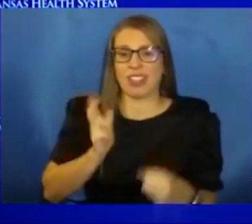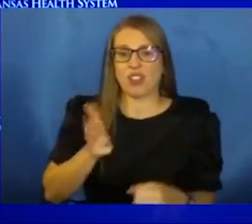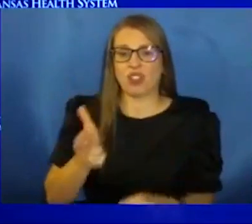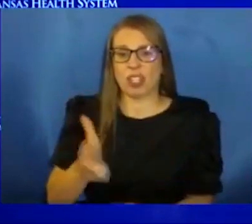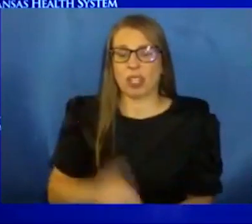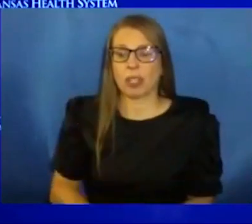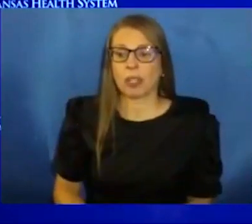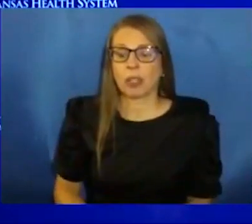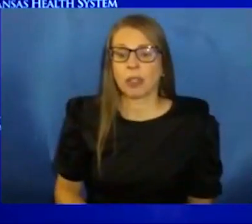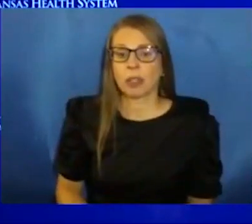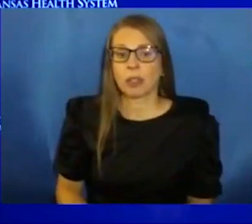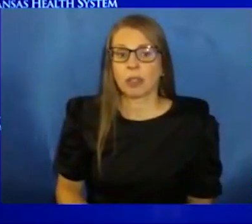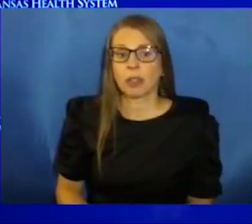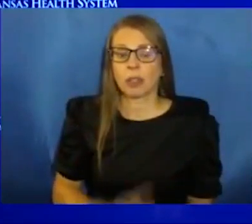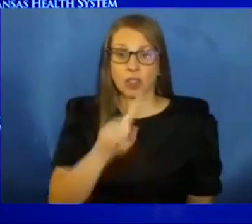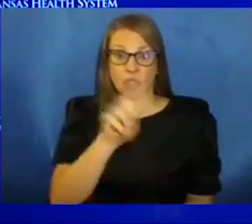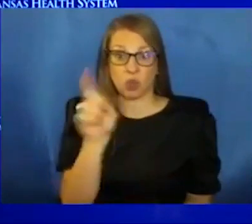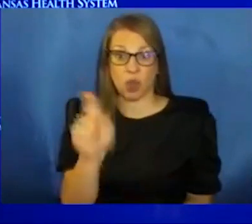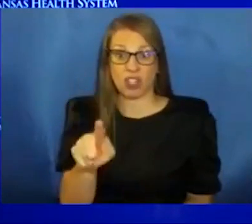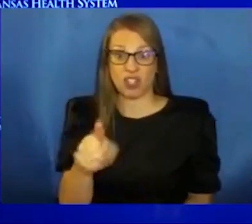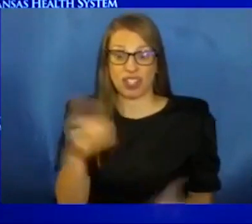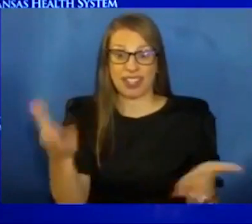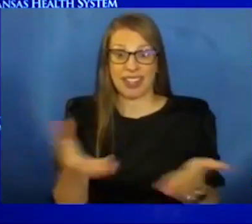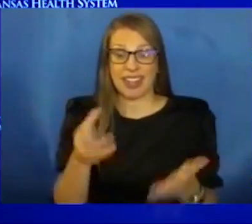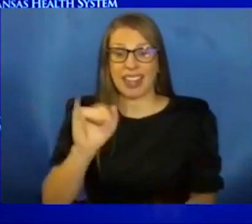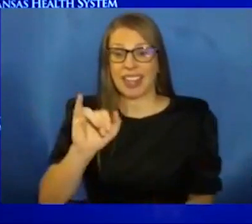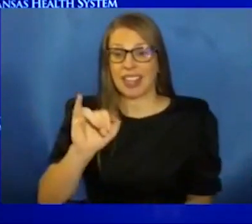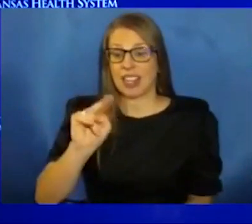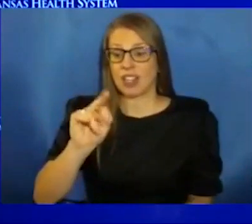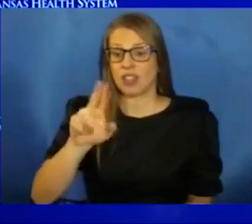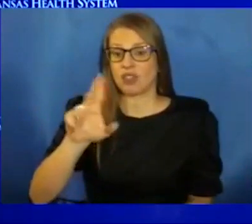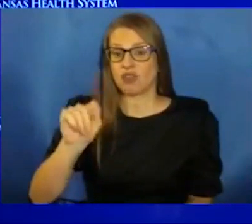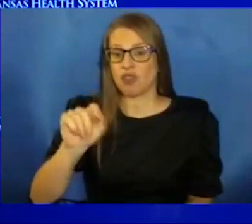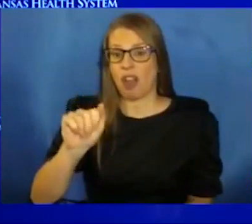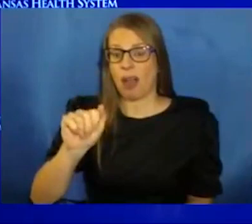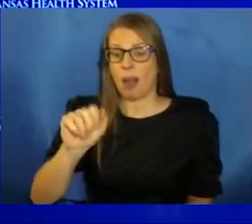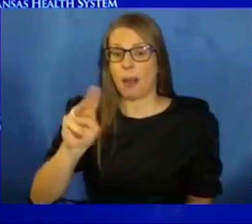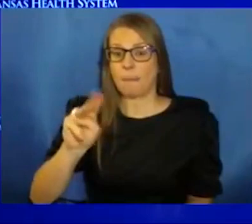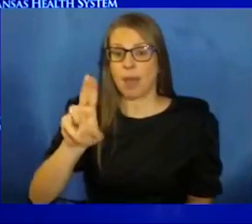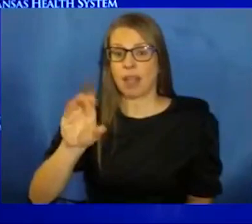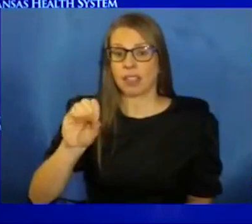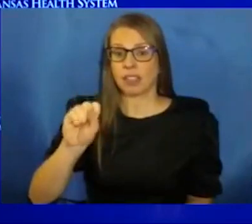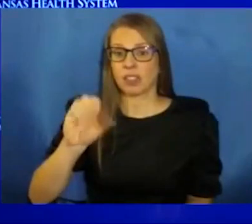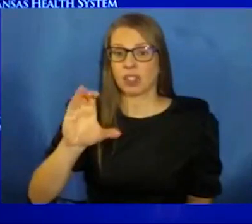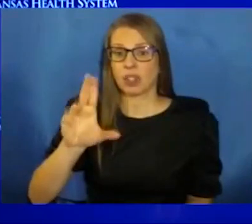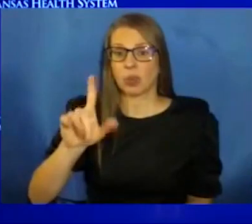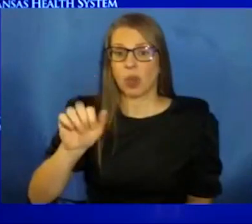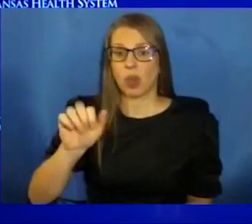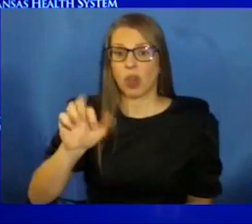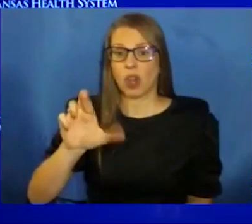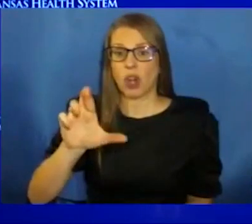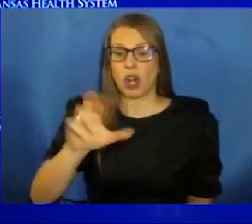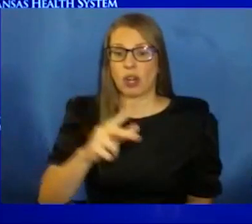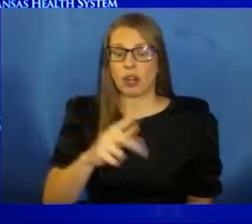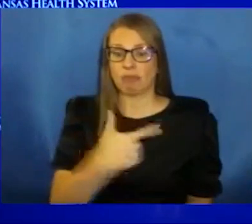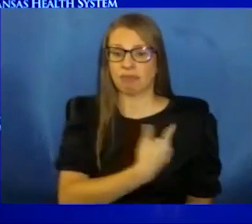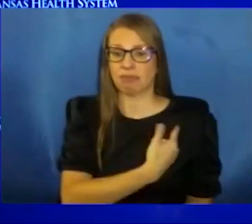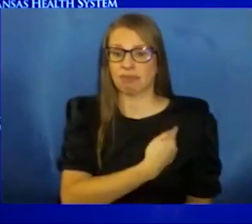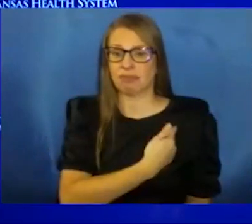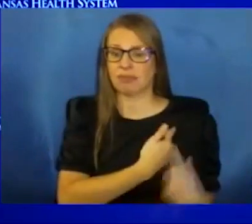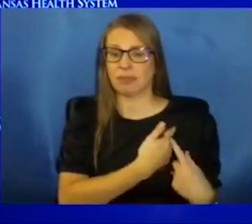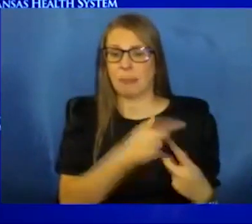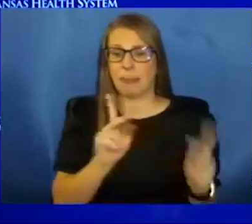true? Yeah, again, I think if we're talking about an individual, it's very difficult to know the details of that individual and